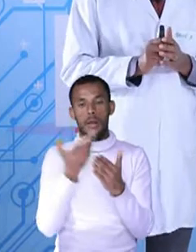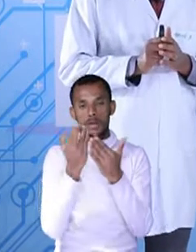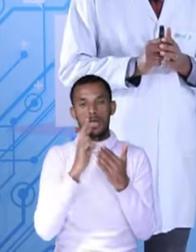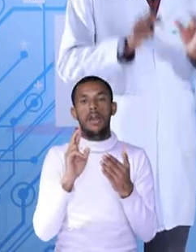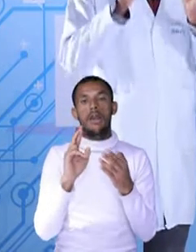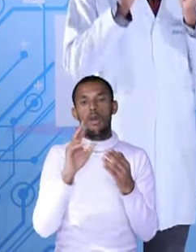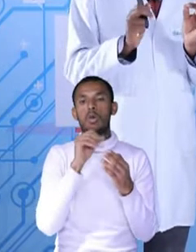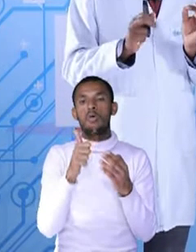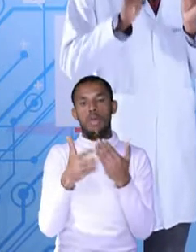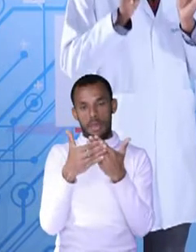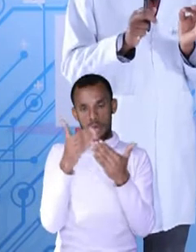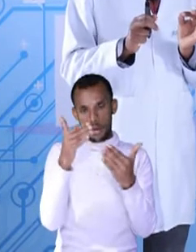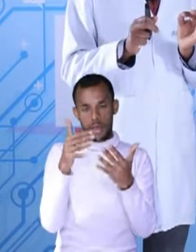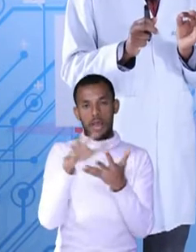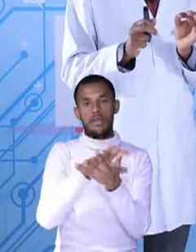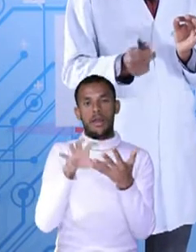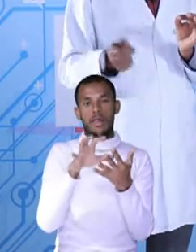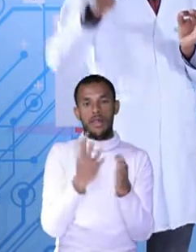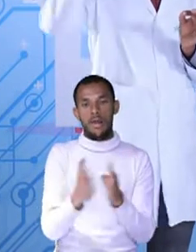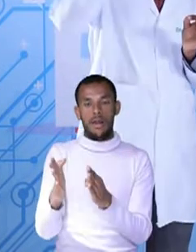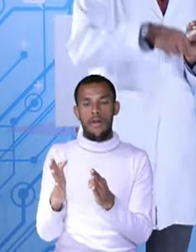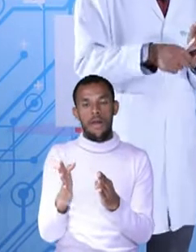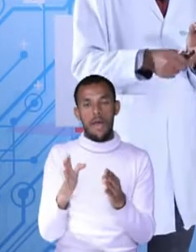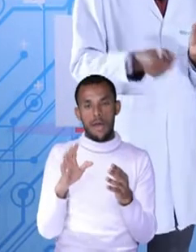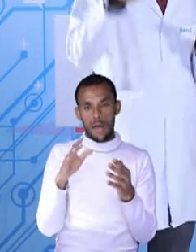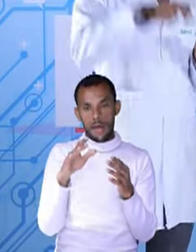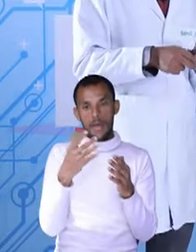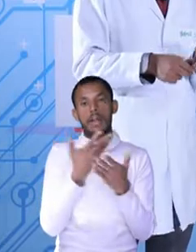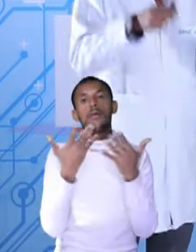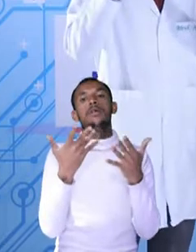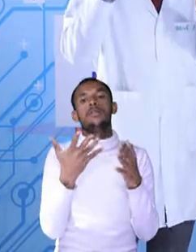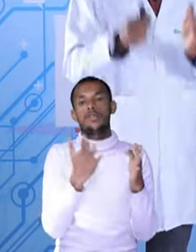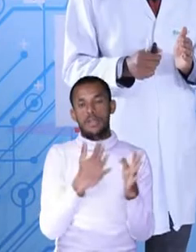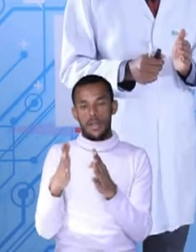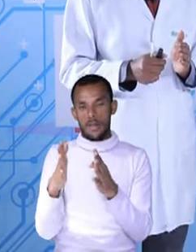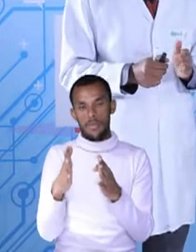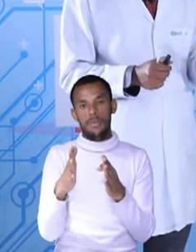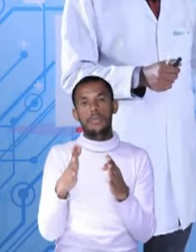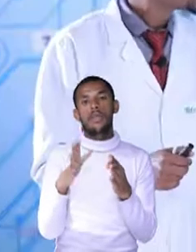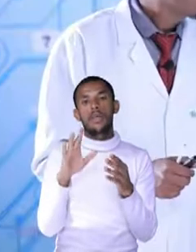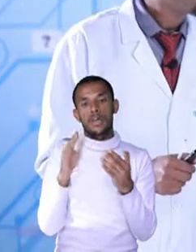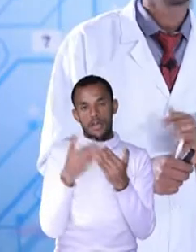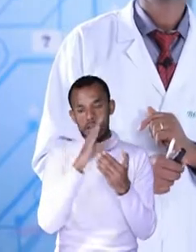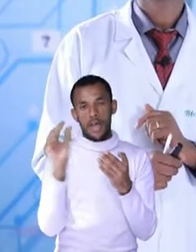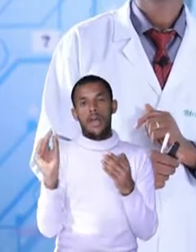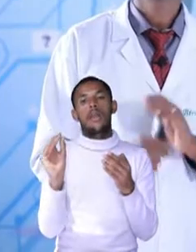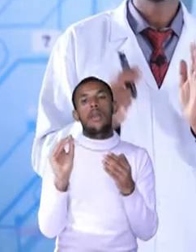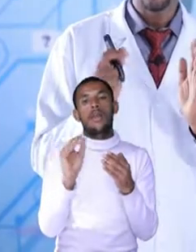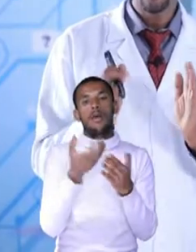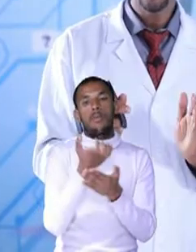extracted. Elements extracted from mineral easily and economically is called